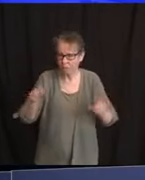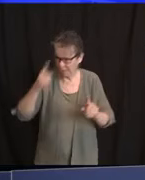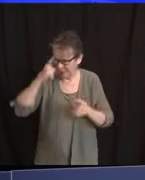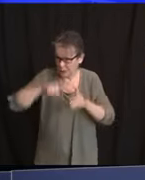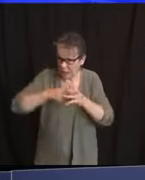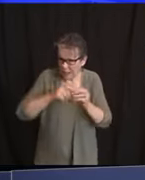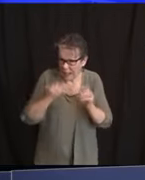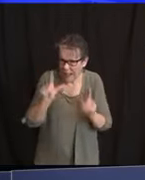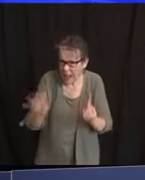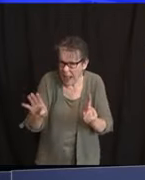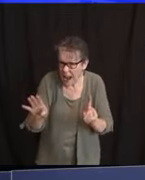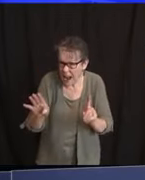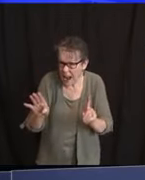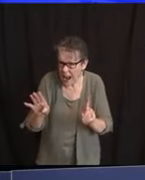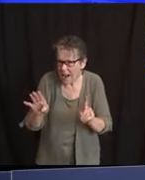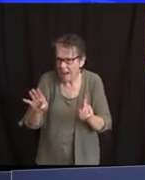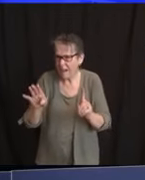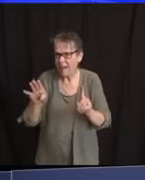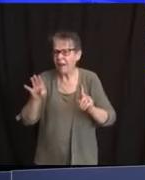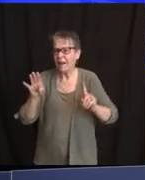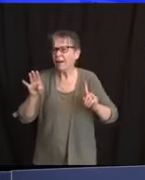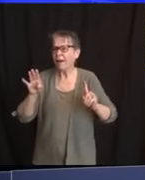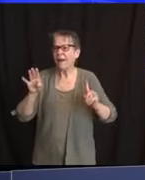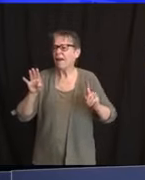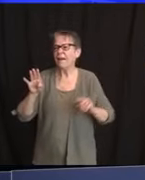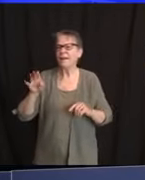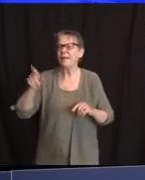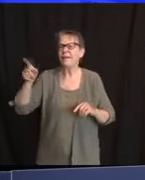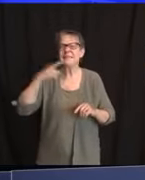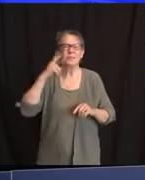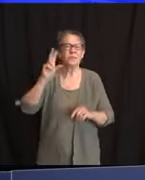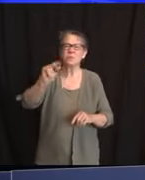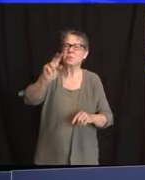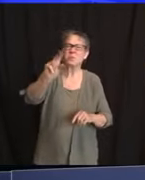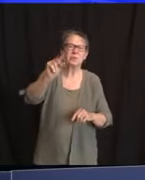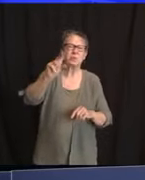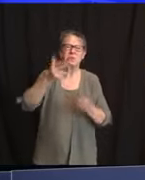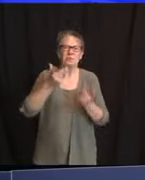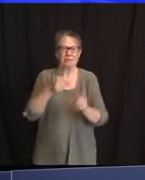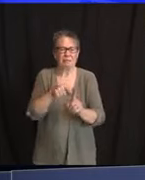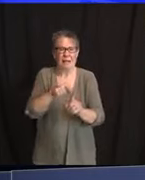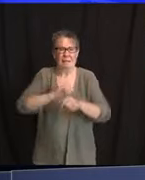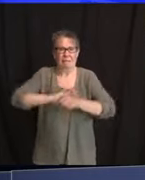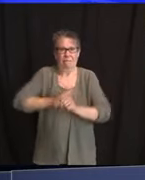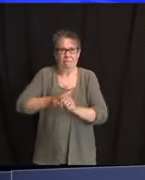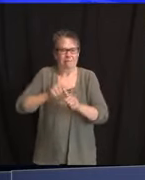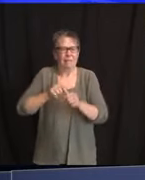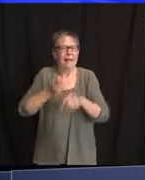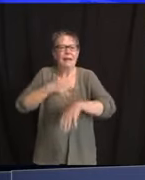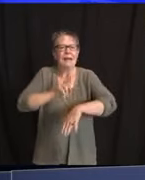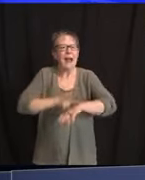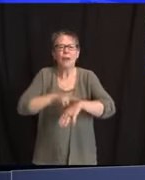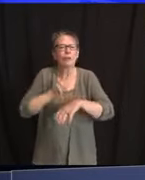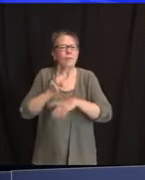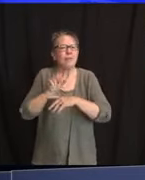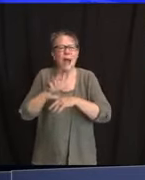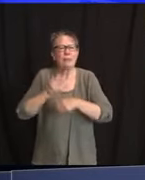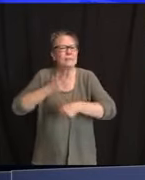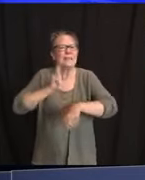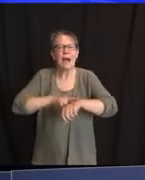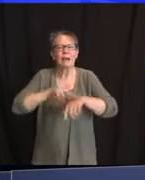that that is as important as dealing with what we're talking about here. How